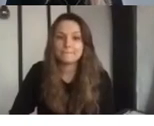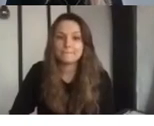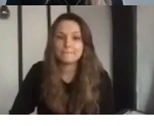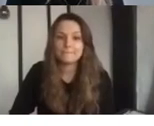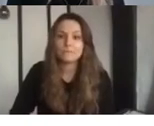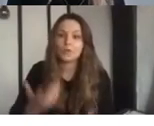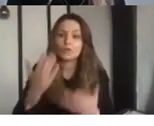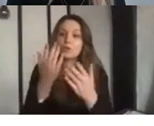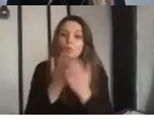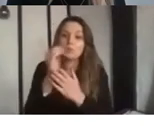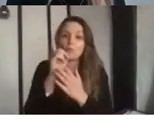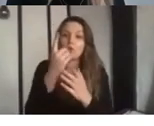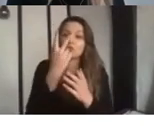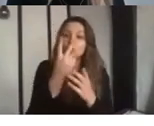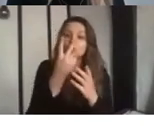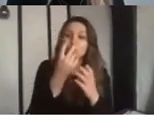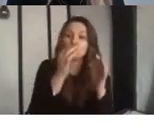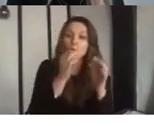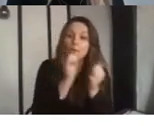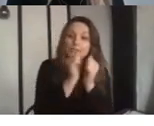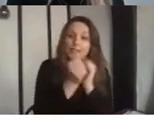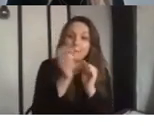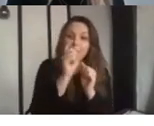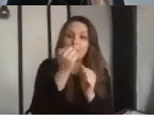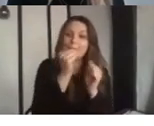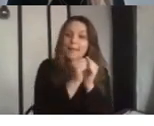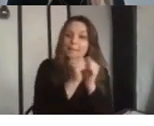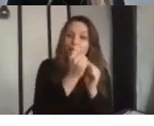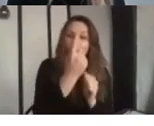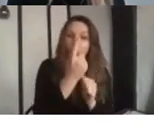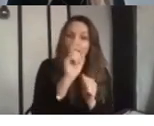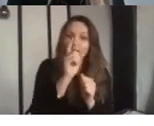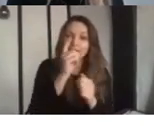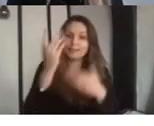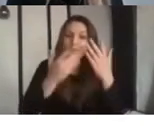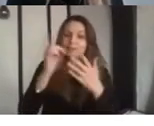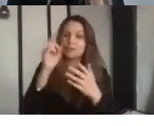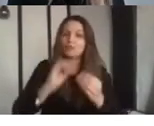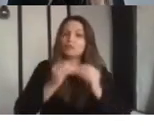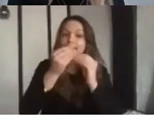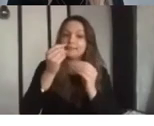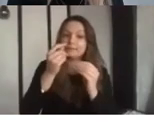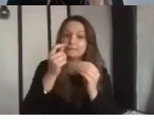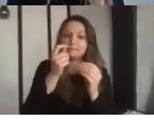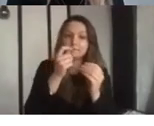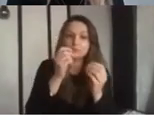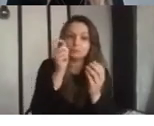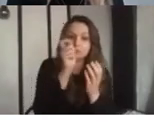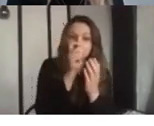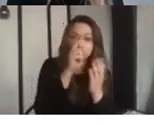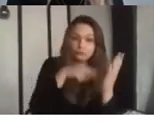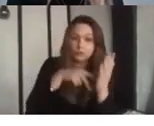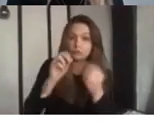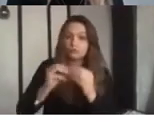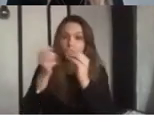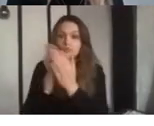So you will sit two formal exams. So paper one is explorations in creative writing and reading. And the